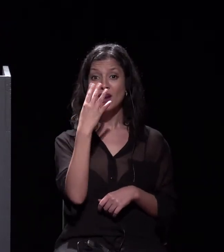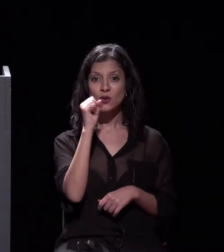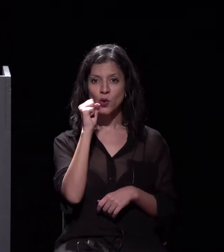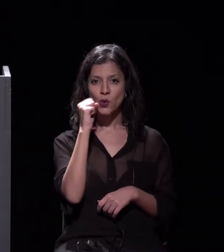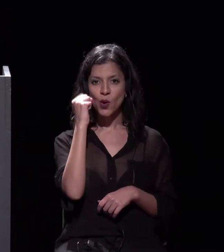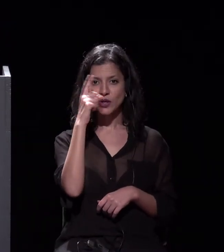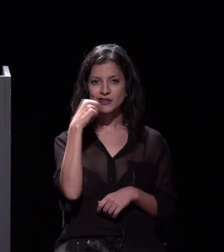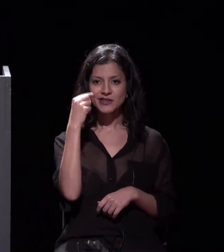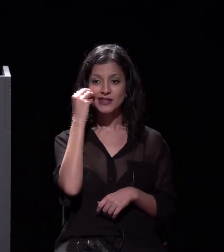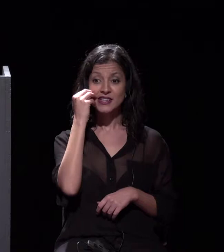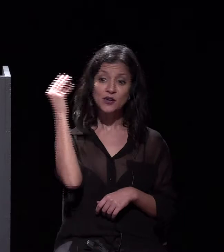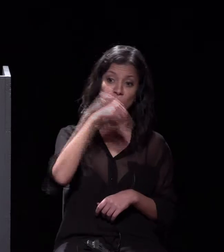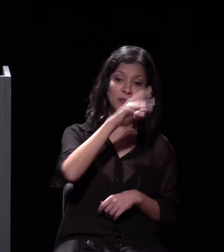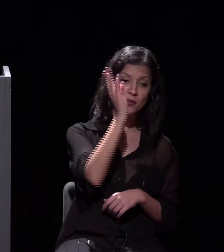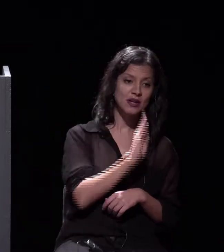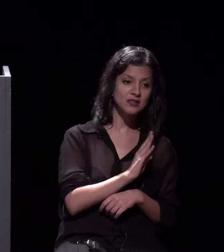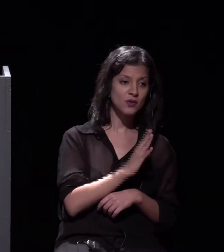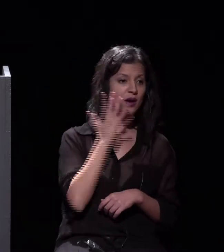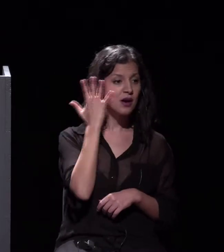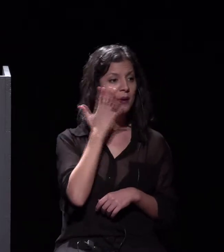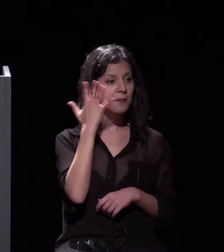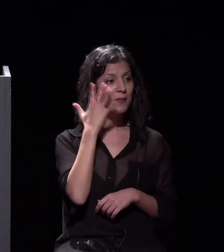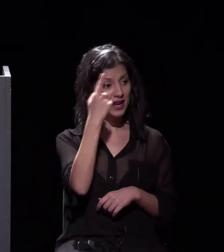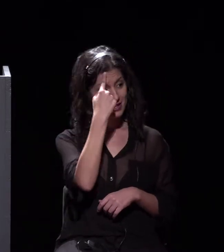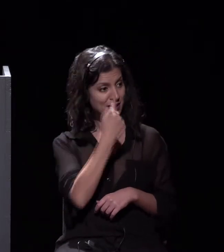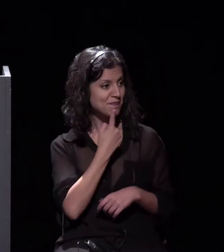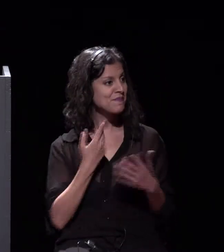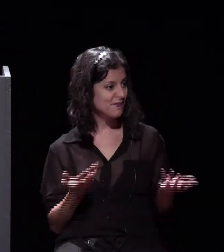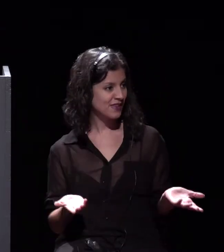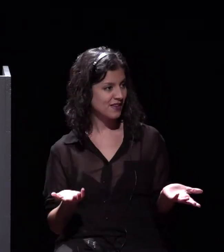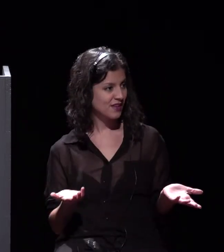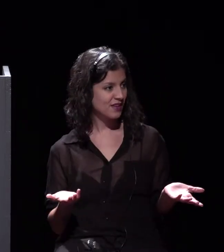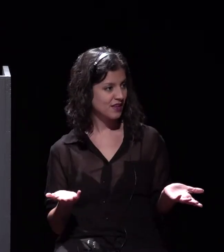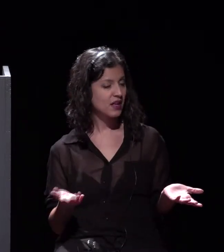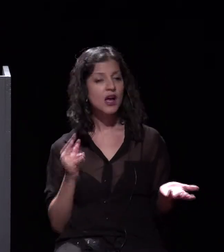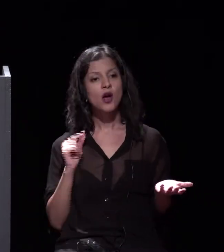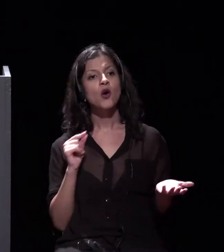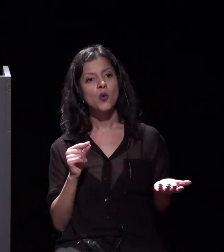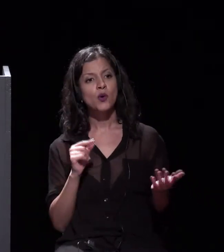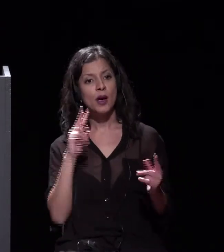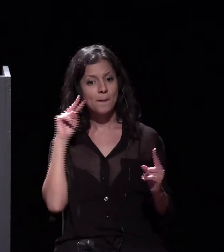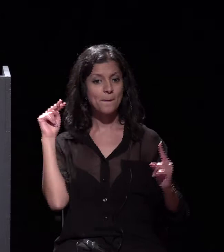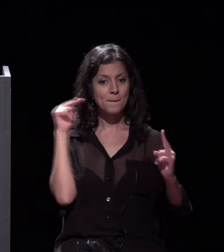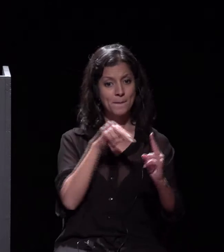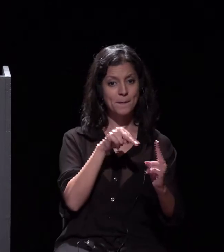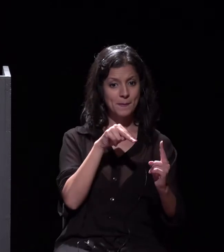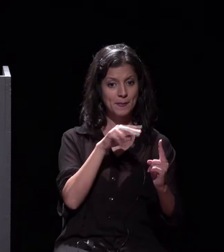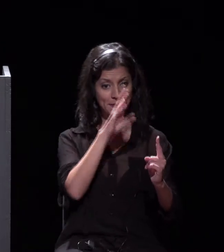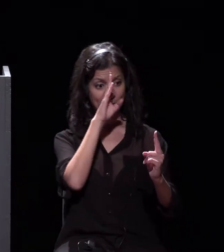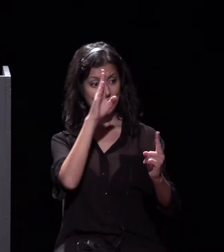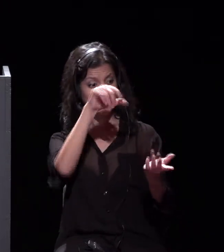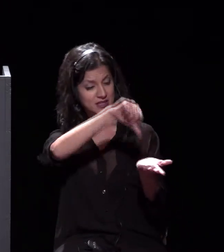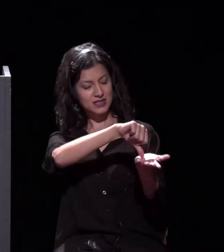are decentering our perspective, which in the best of cases might be the case. But we should also be alert that we are just